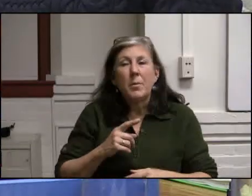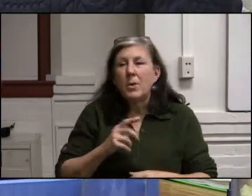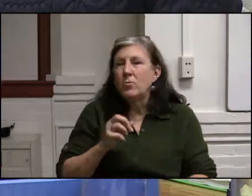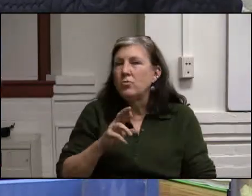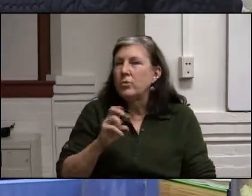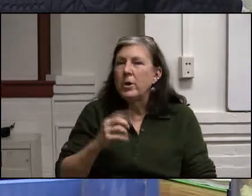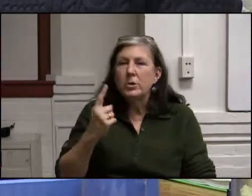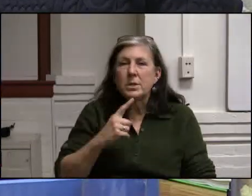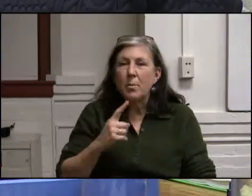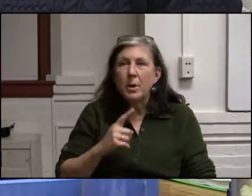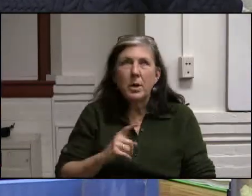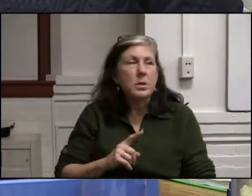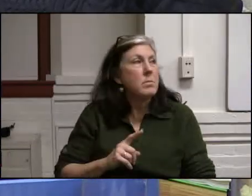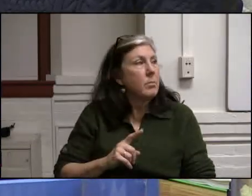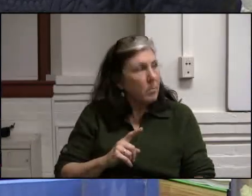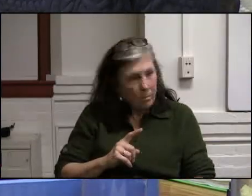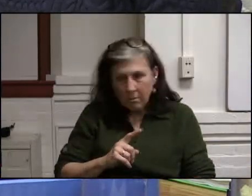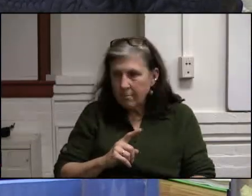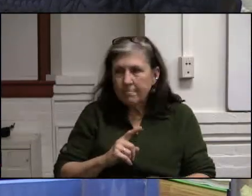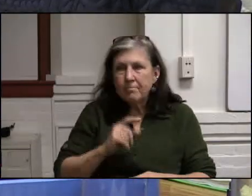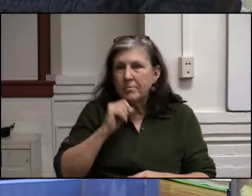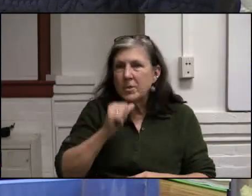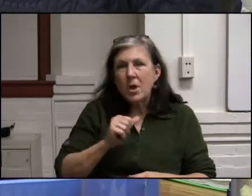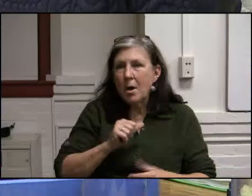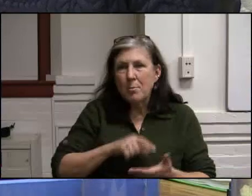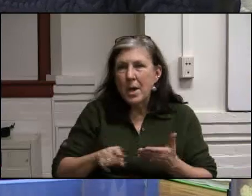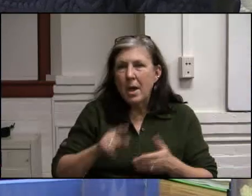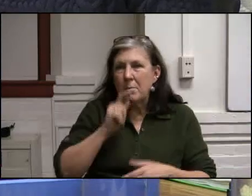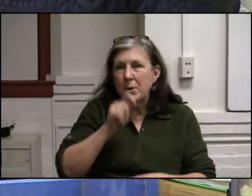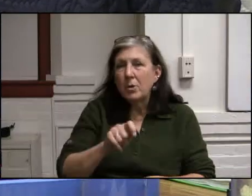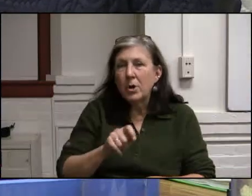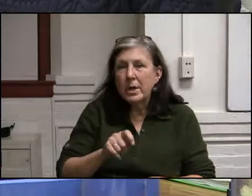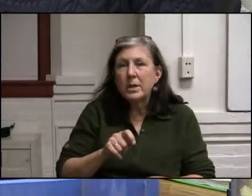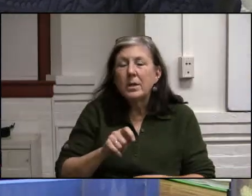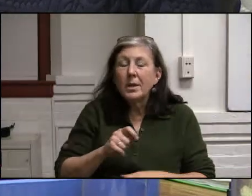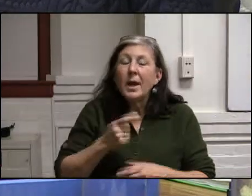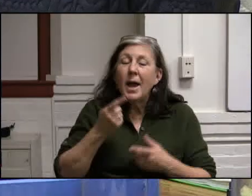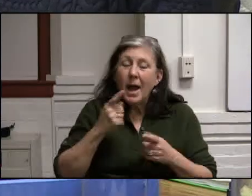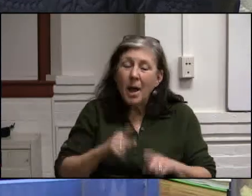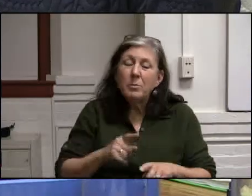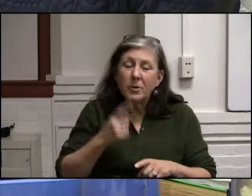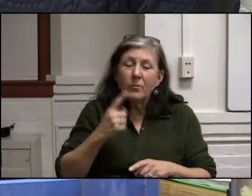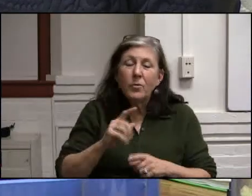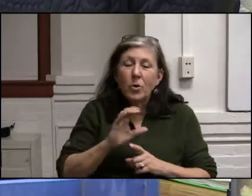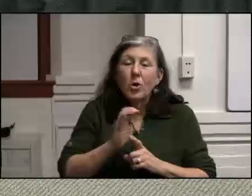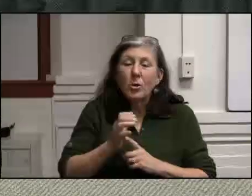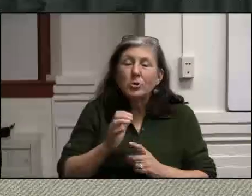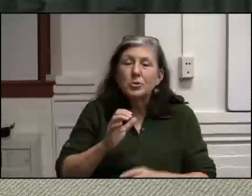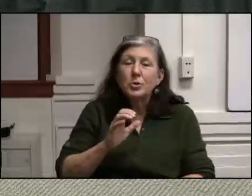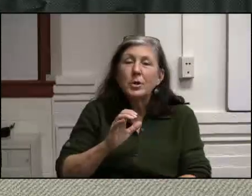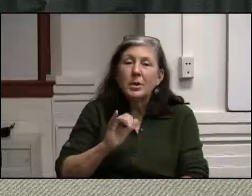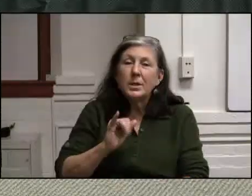away and where the debt has to be written off. That did happen, unfortunately, in the cultural entry.